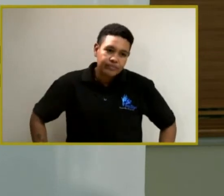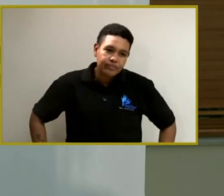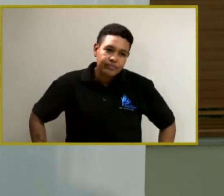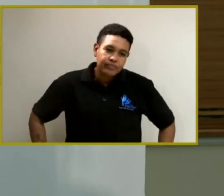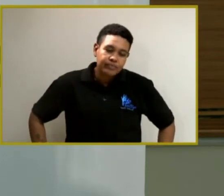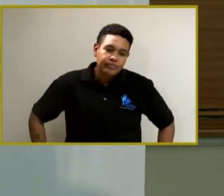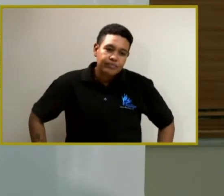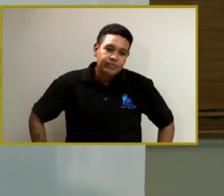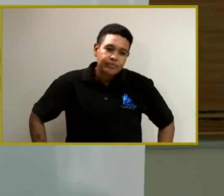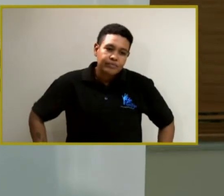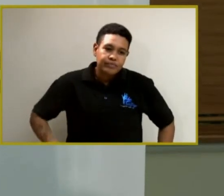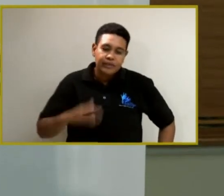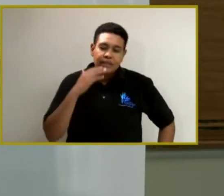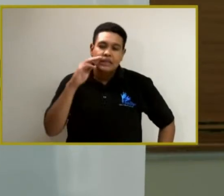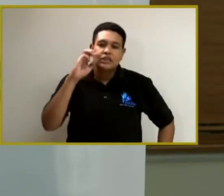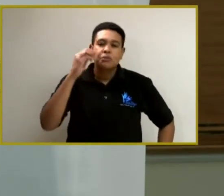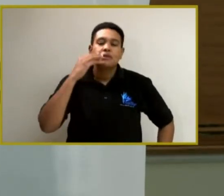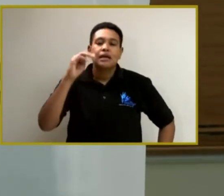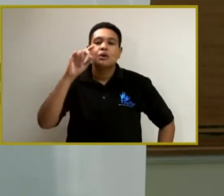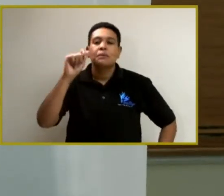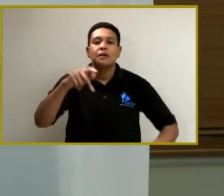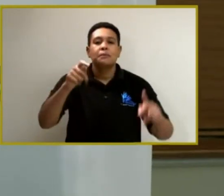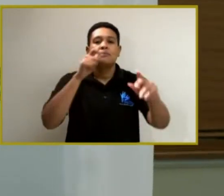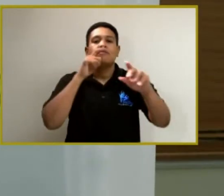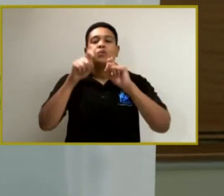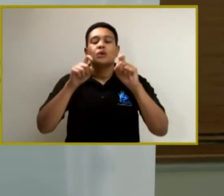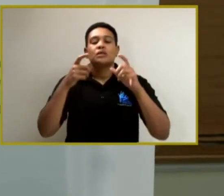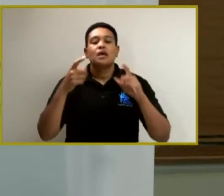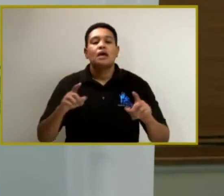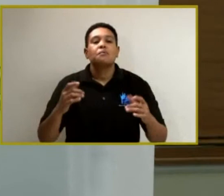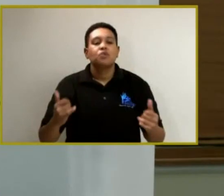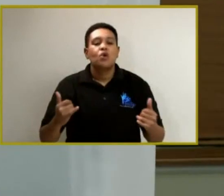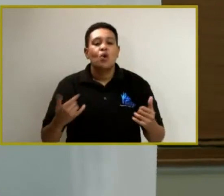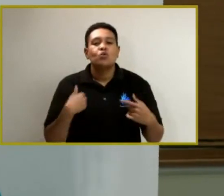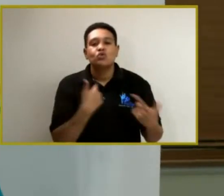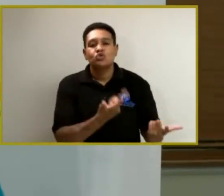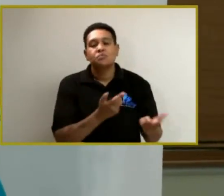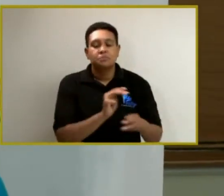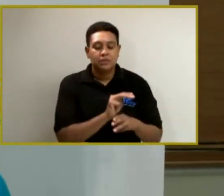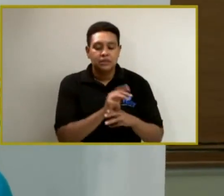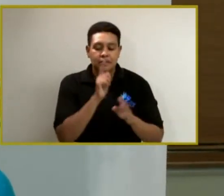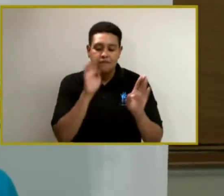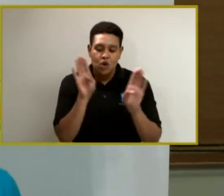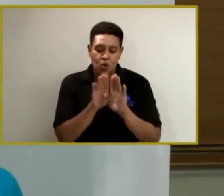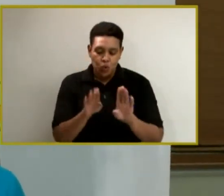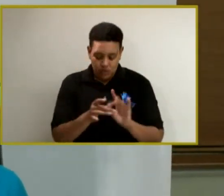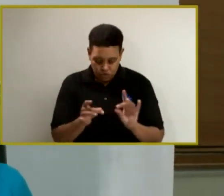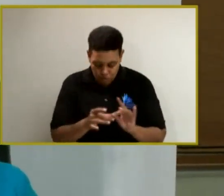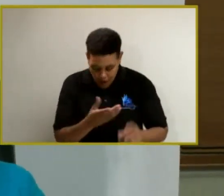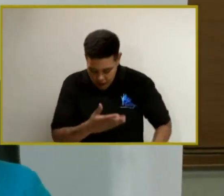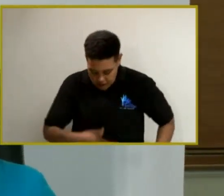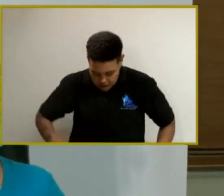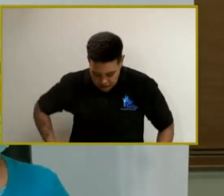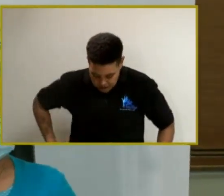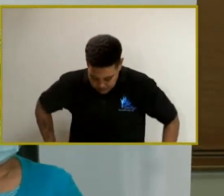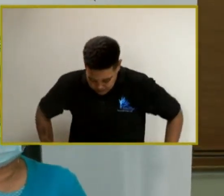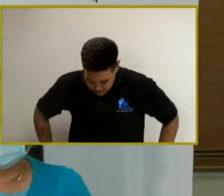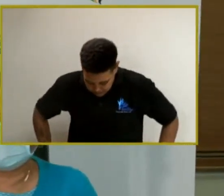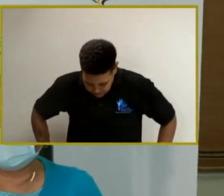Thank you very much, CMO, and thank you to our media colleagues for those questions. We'll now close with the remarks from Minister.